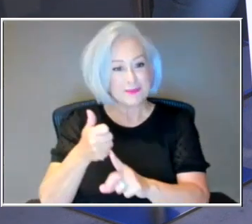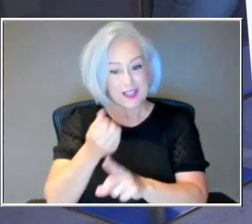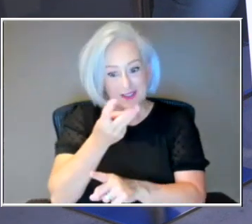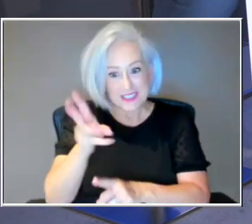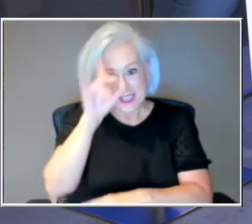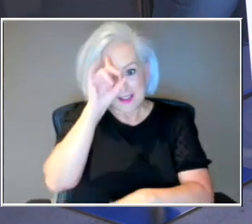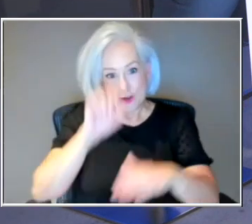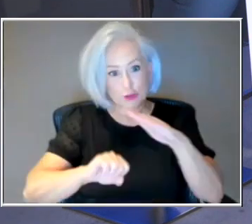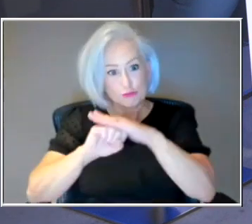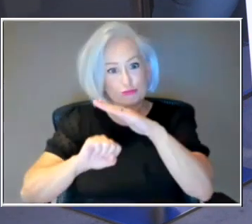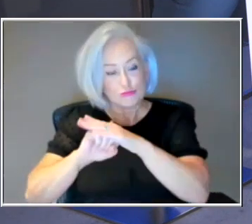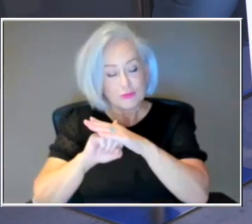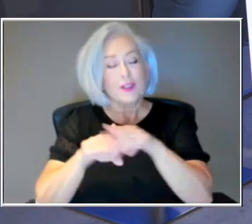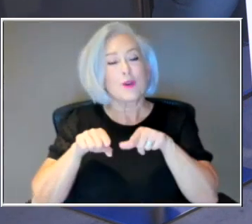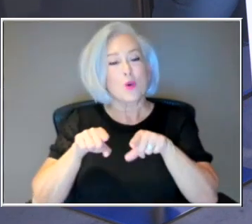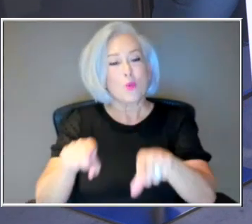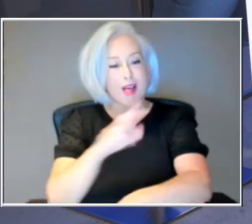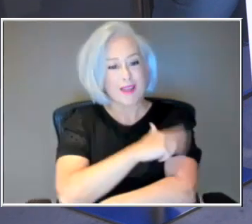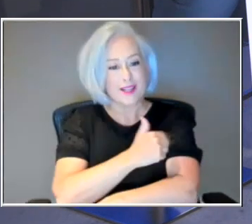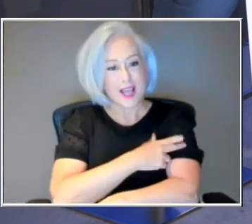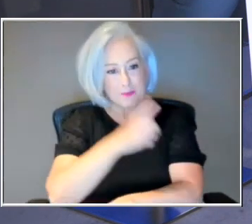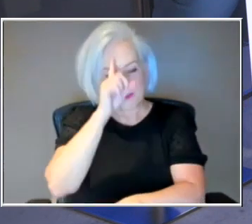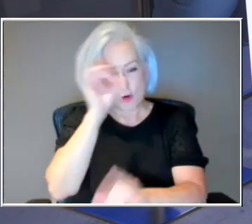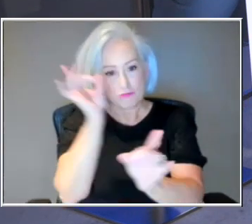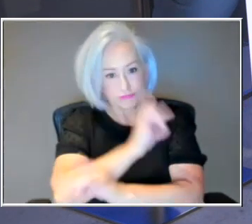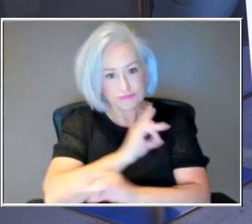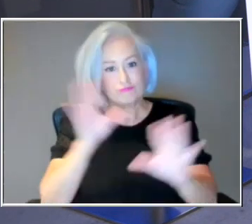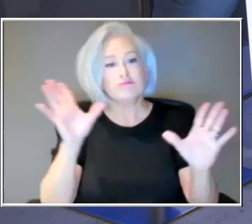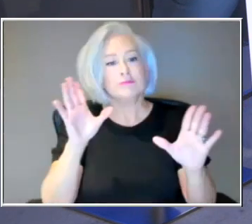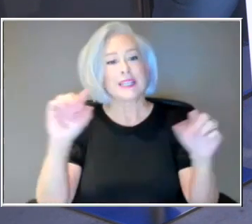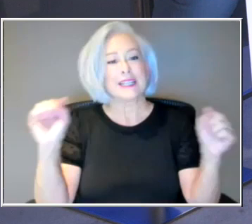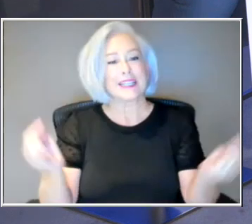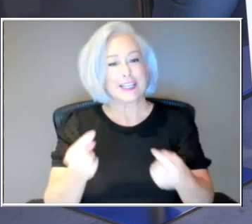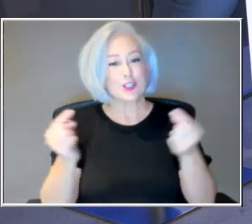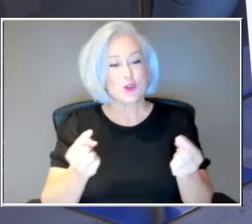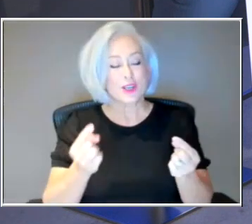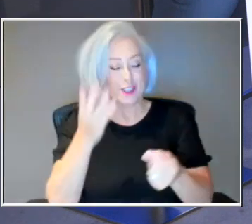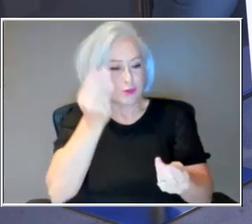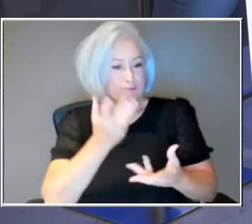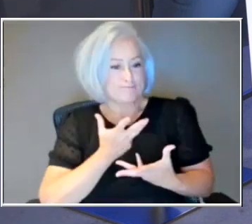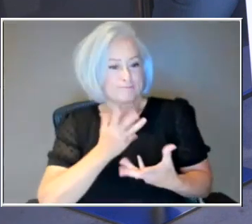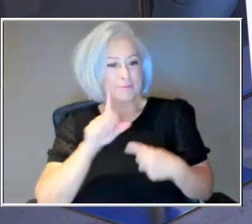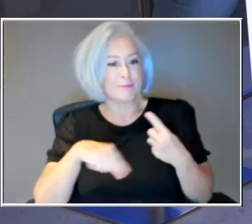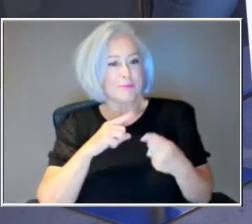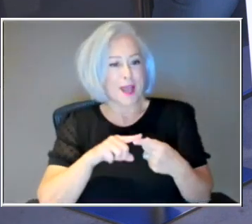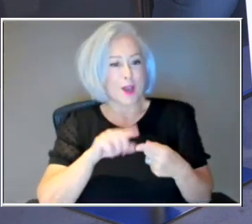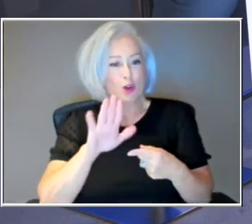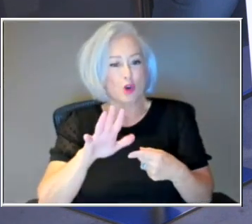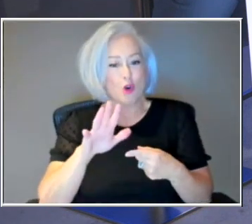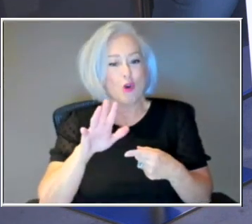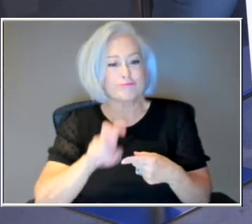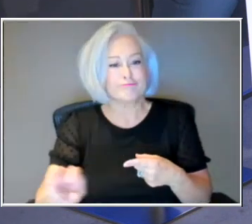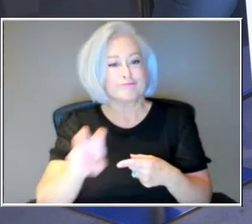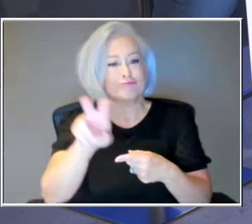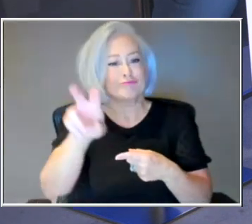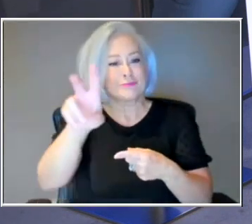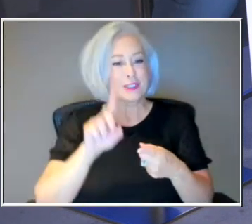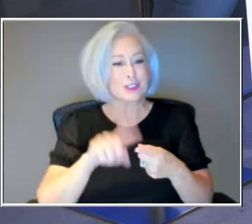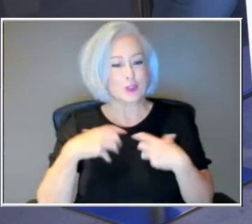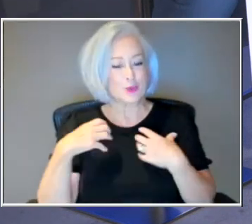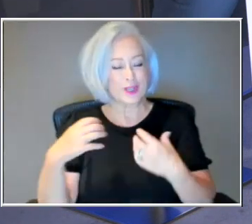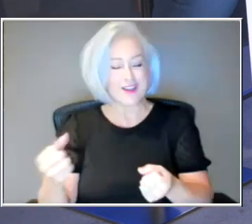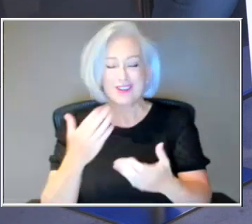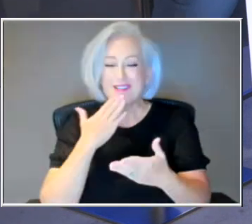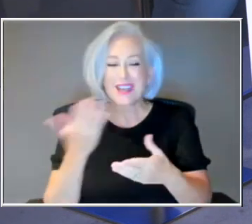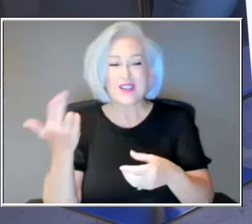she was in the hospital for a traumatic injury. She's going to tell us more about her road to recovery. So thank you for being with us today.